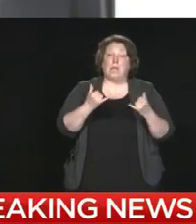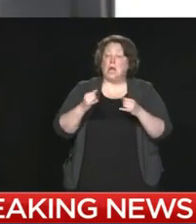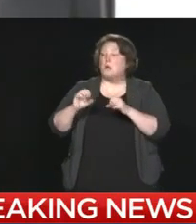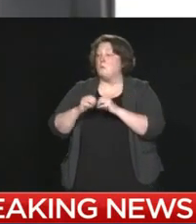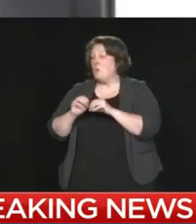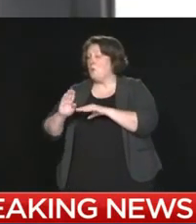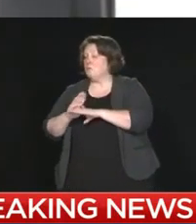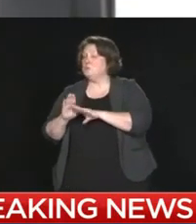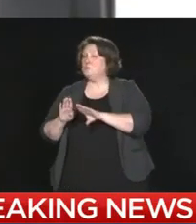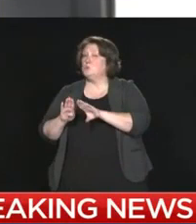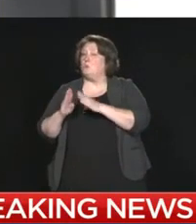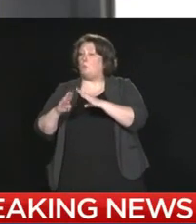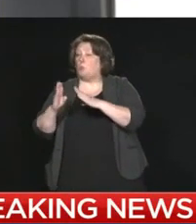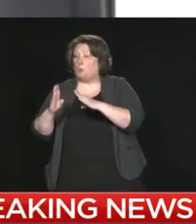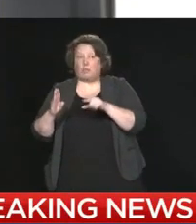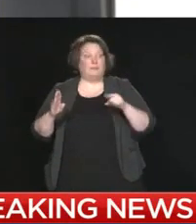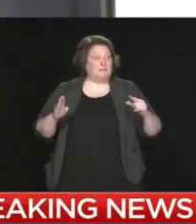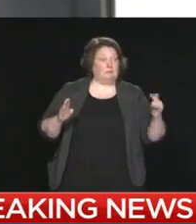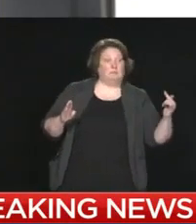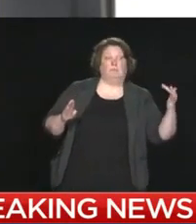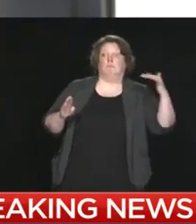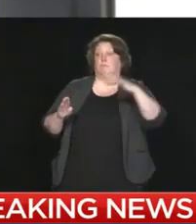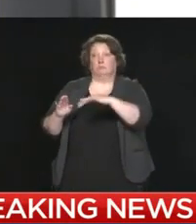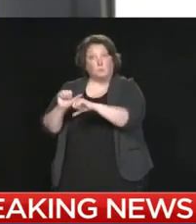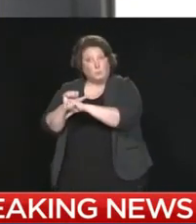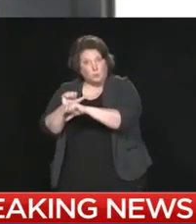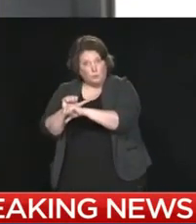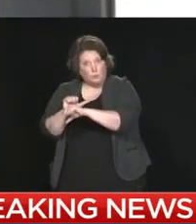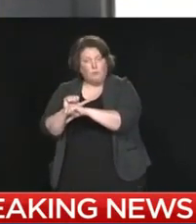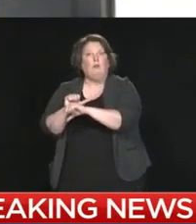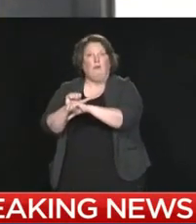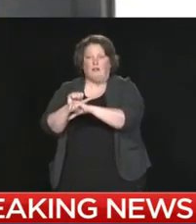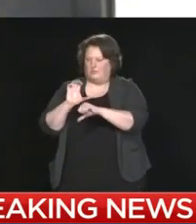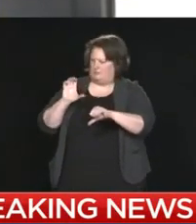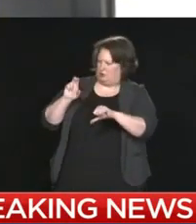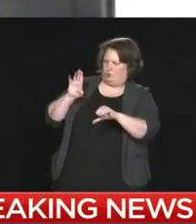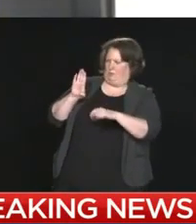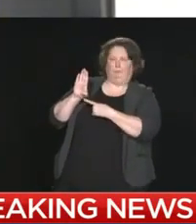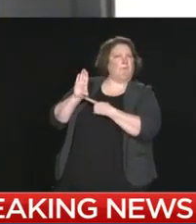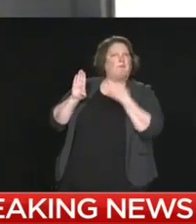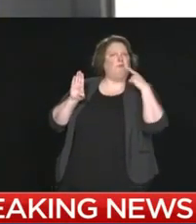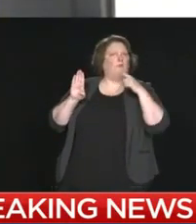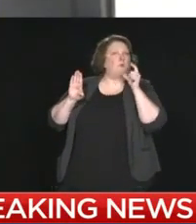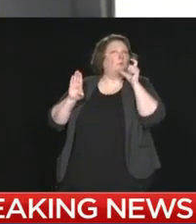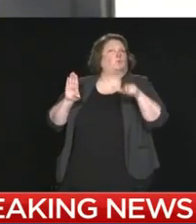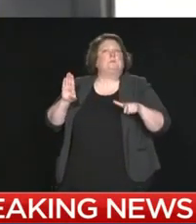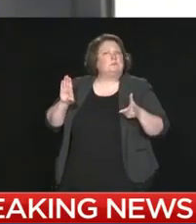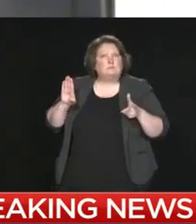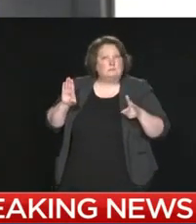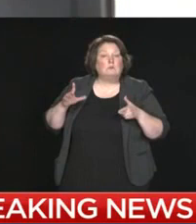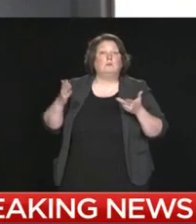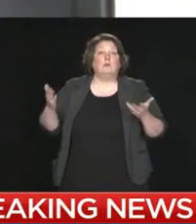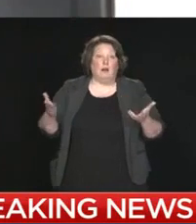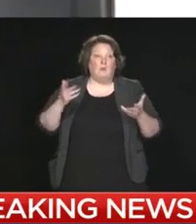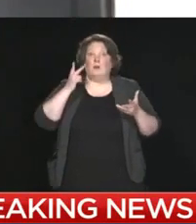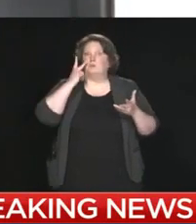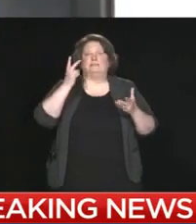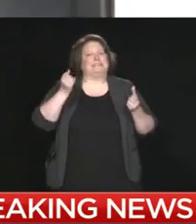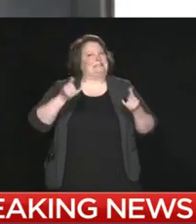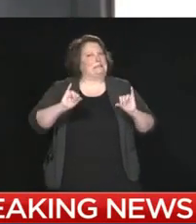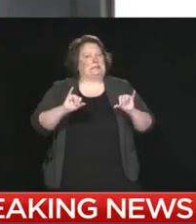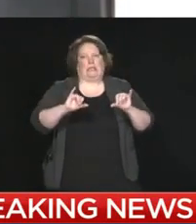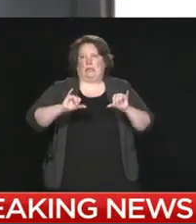work, we will not have as great a need. But with the job losses that we've seen, the